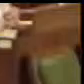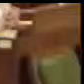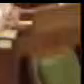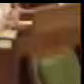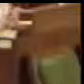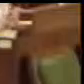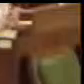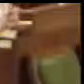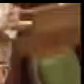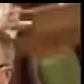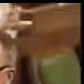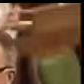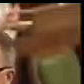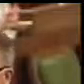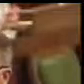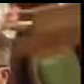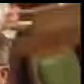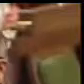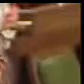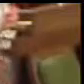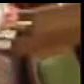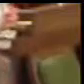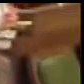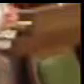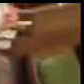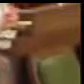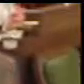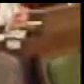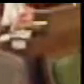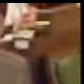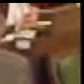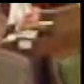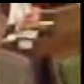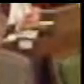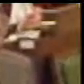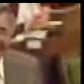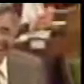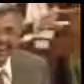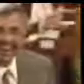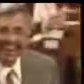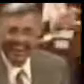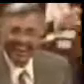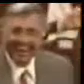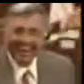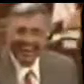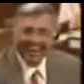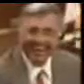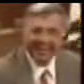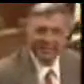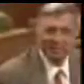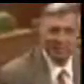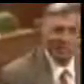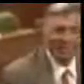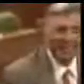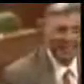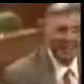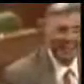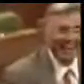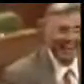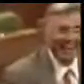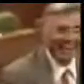Now, he was speaking in the other official language. I simply want to clarify this point in